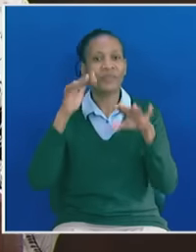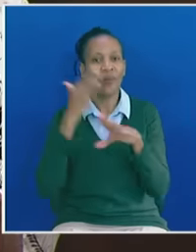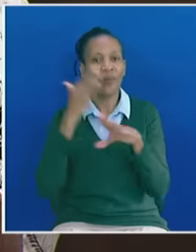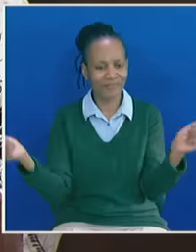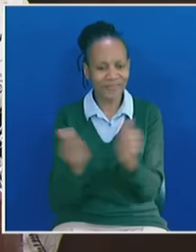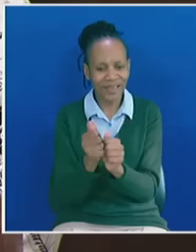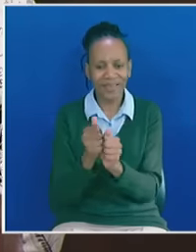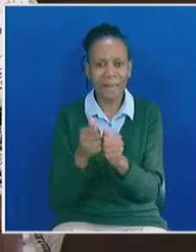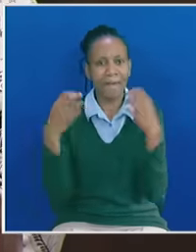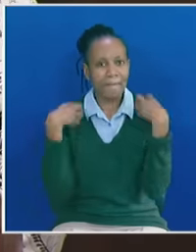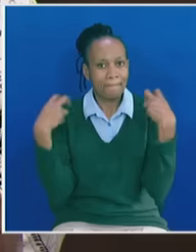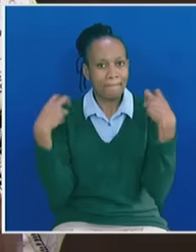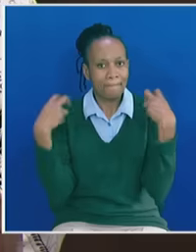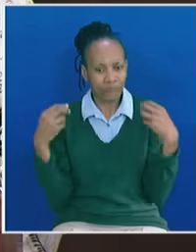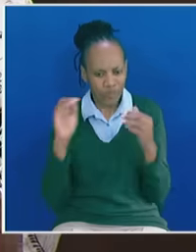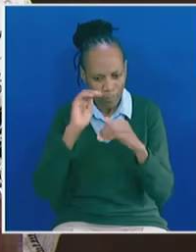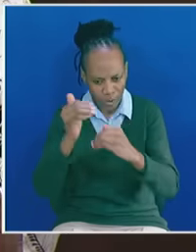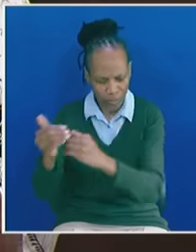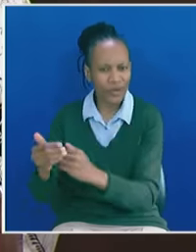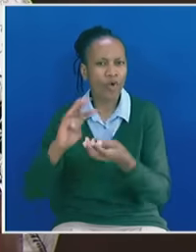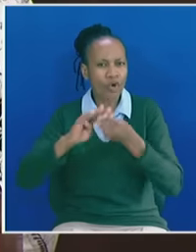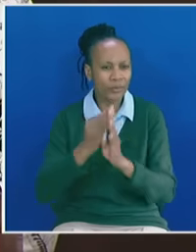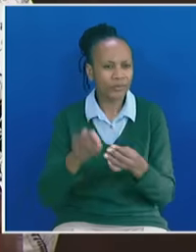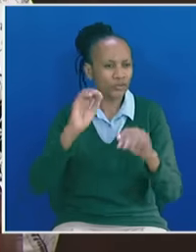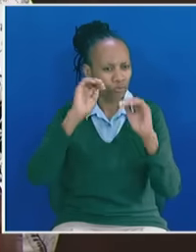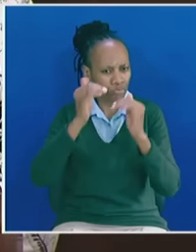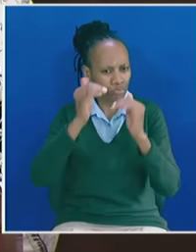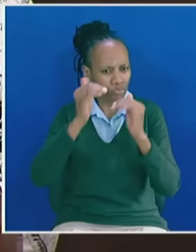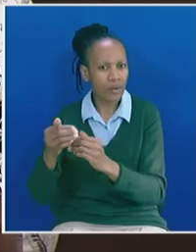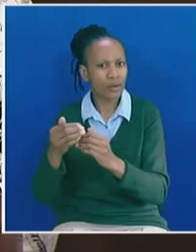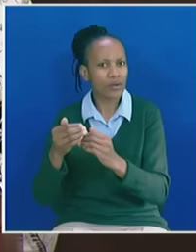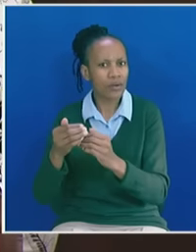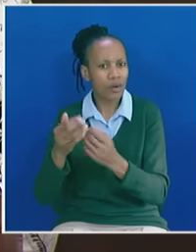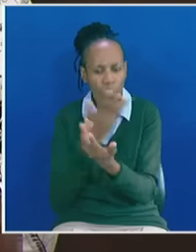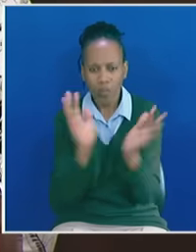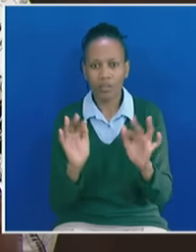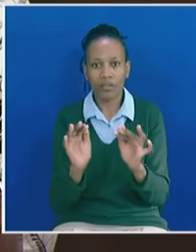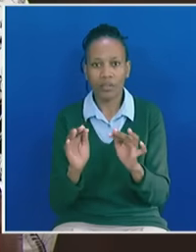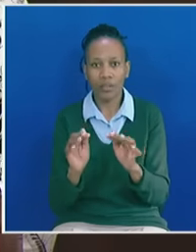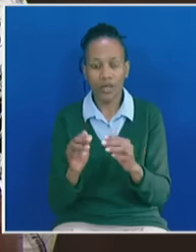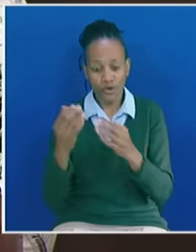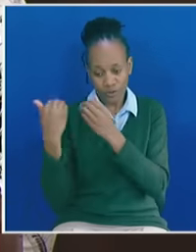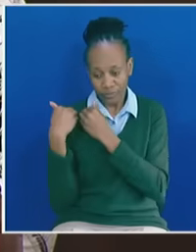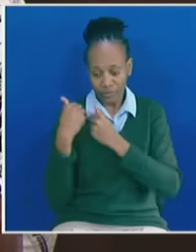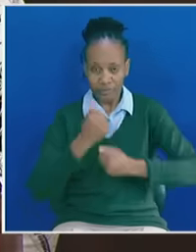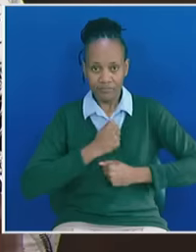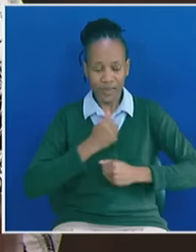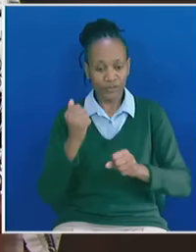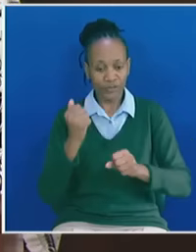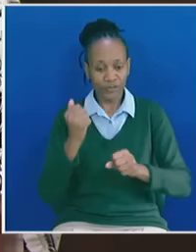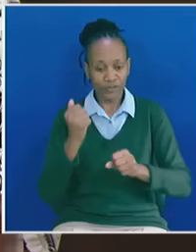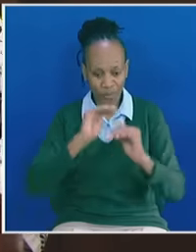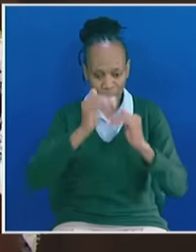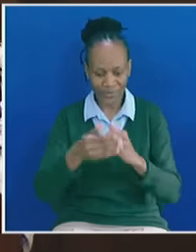conflict resolution and vigilance in our communities. It is the duty of state security to safeguard this